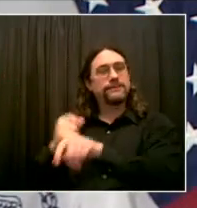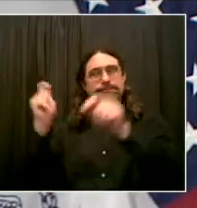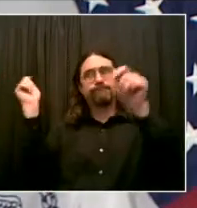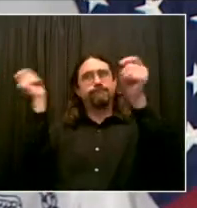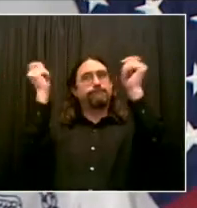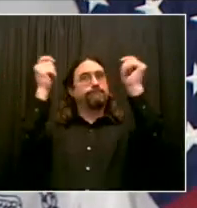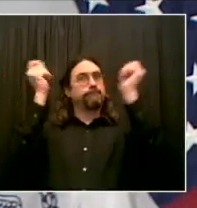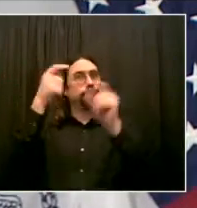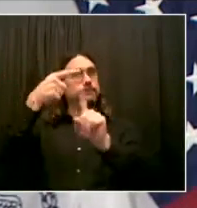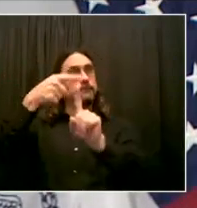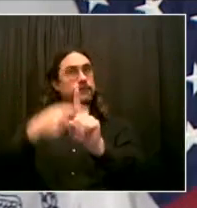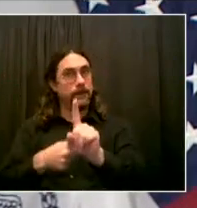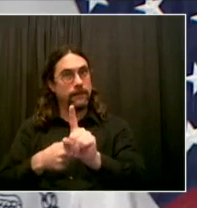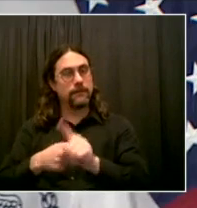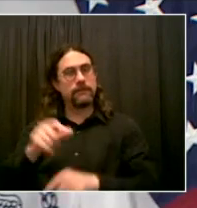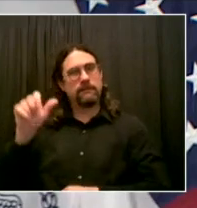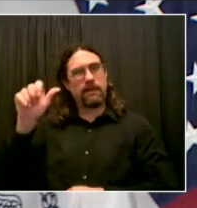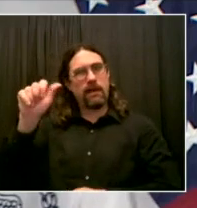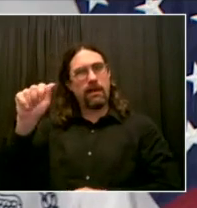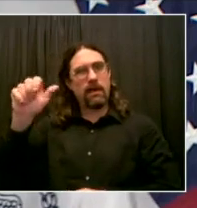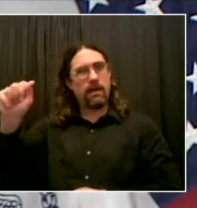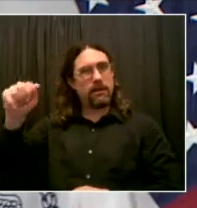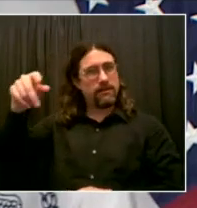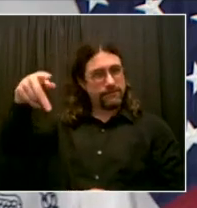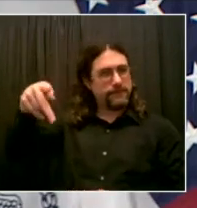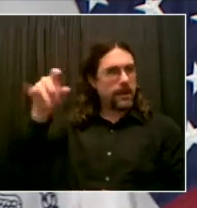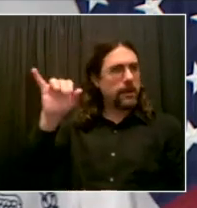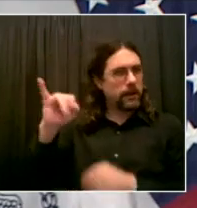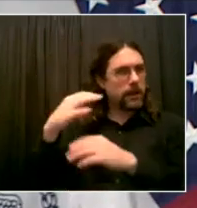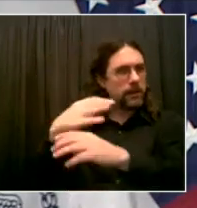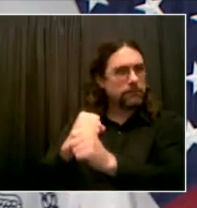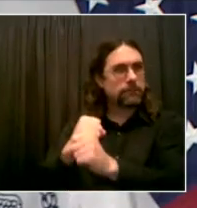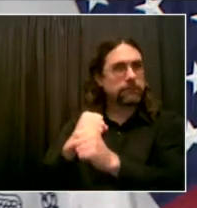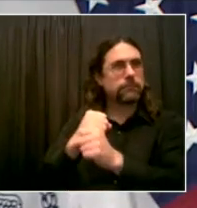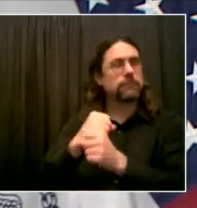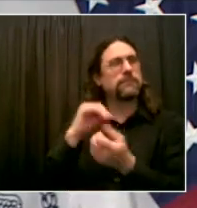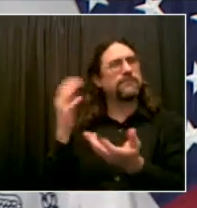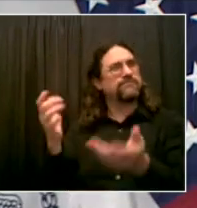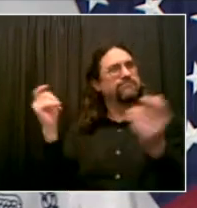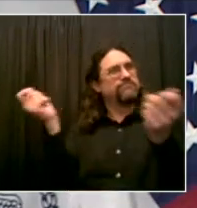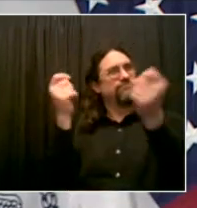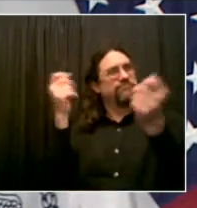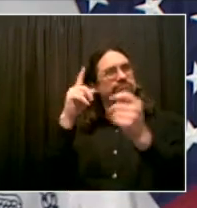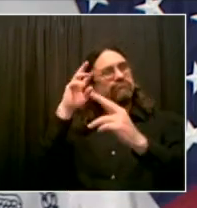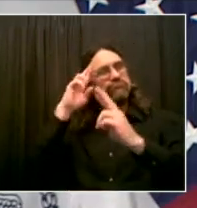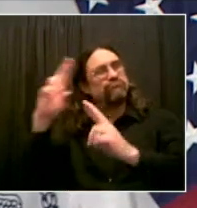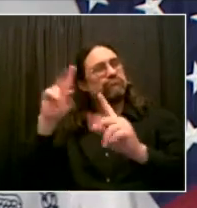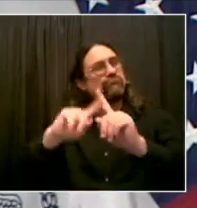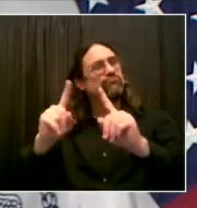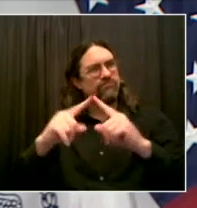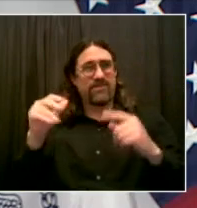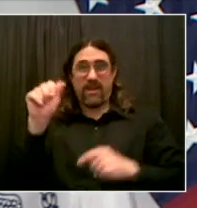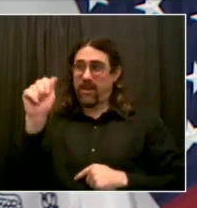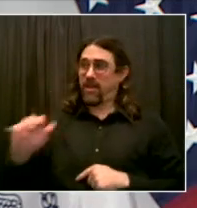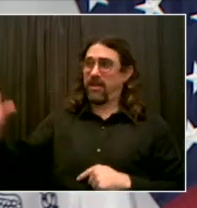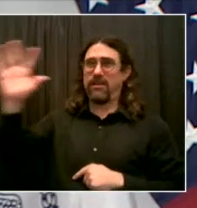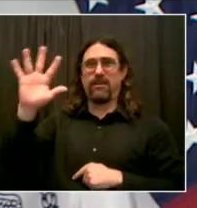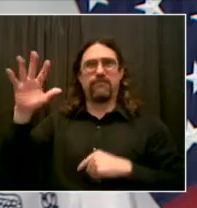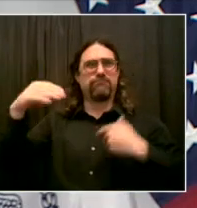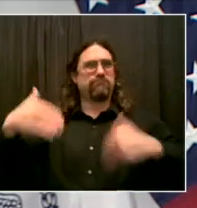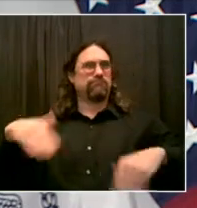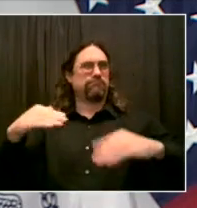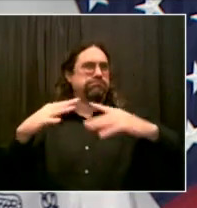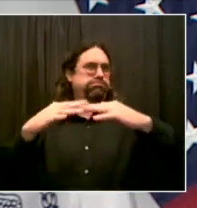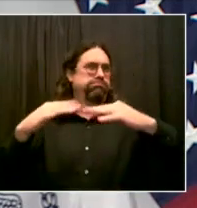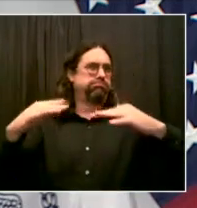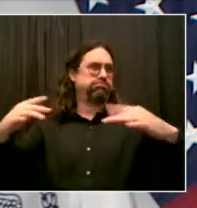city, part of what makes New York City great. Now, we need to celebrate, we need to